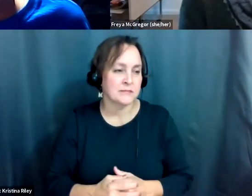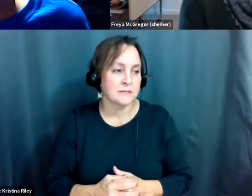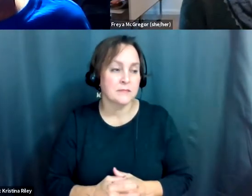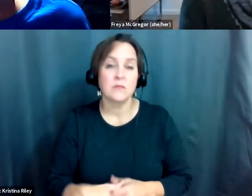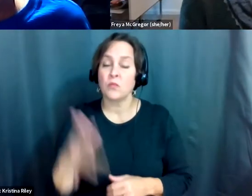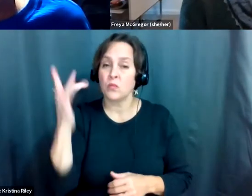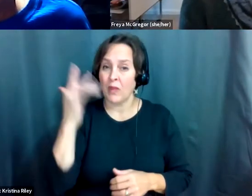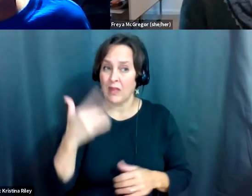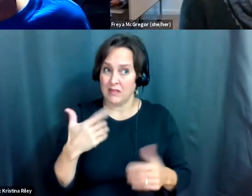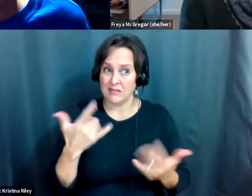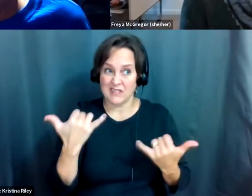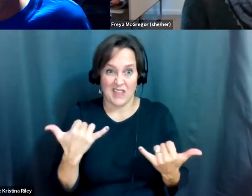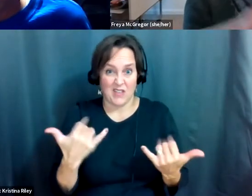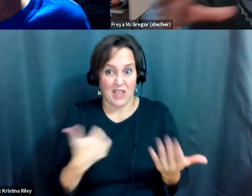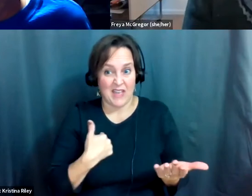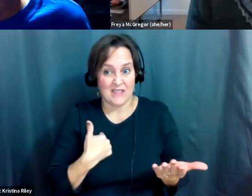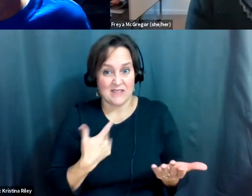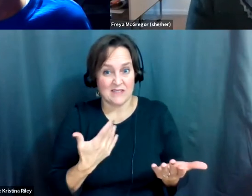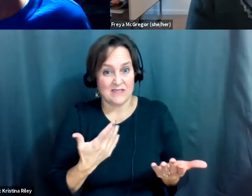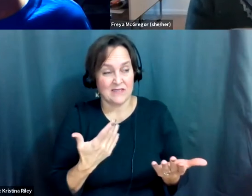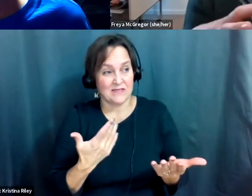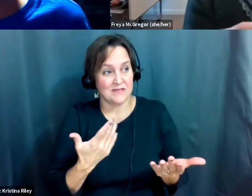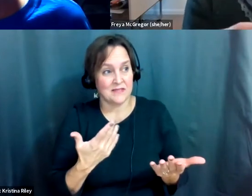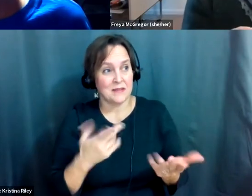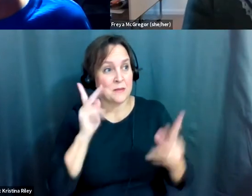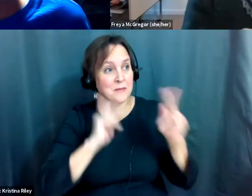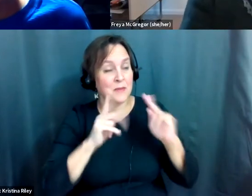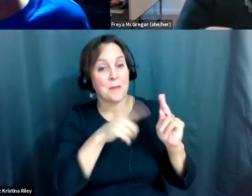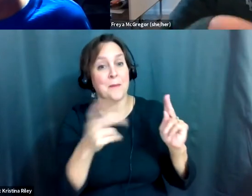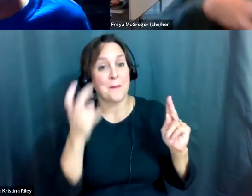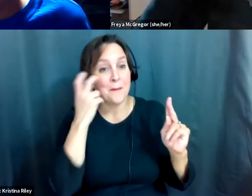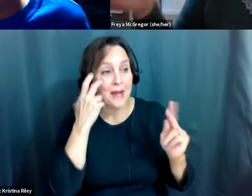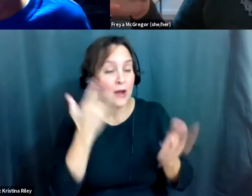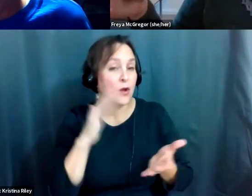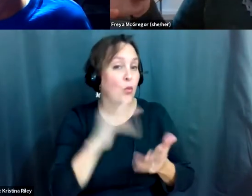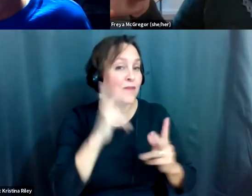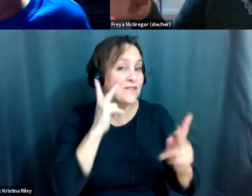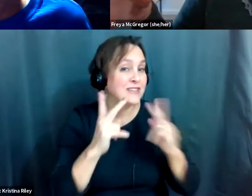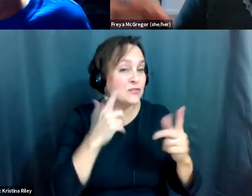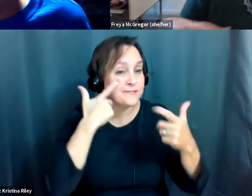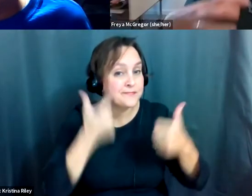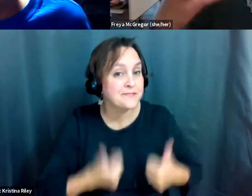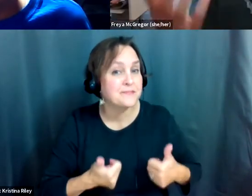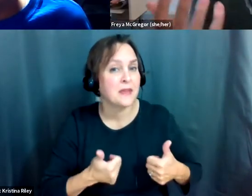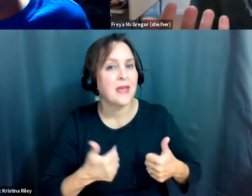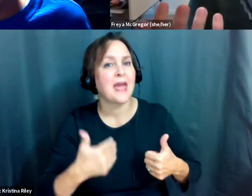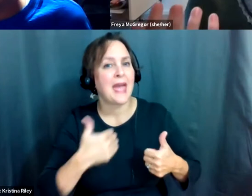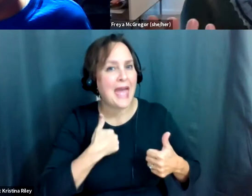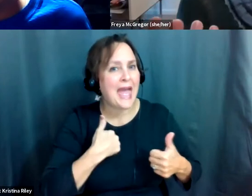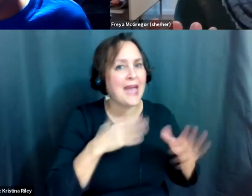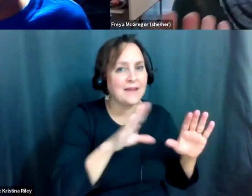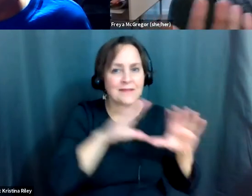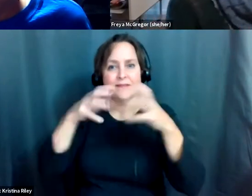there's so much in that for folks who are blind or have low vision, there's a whole different profession called orientation